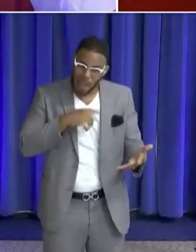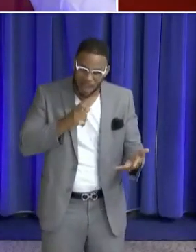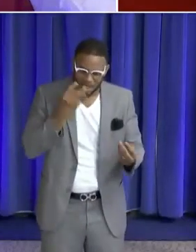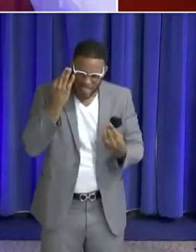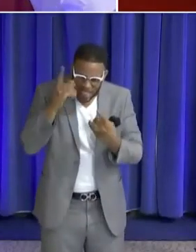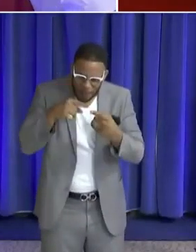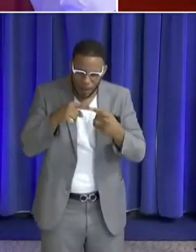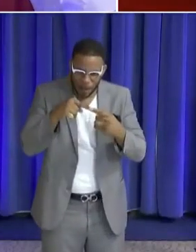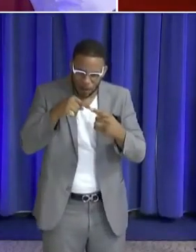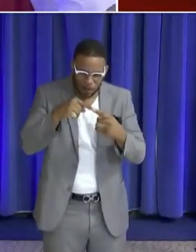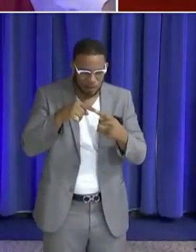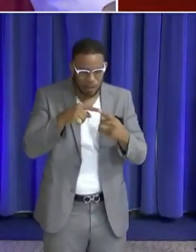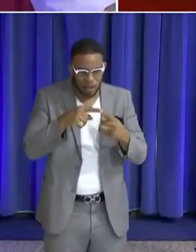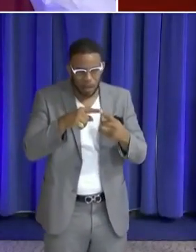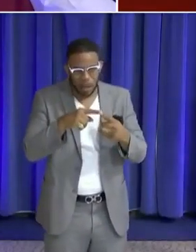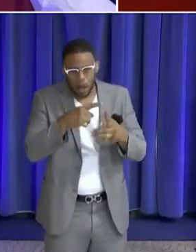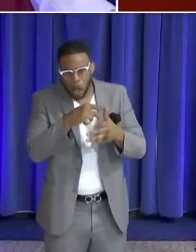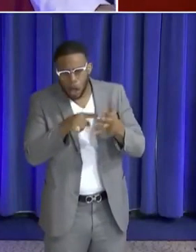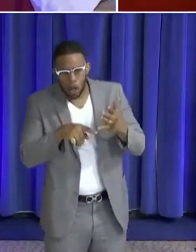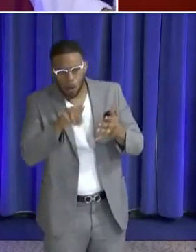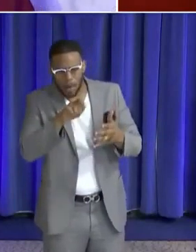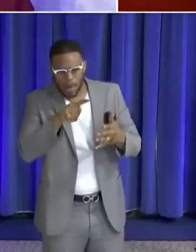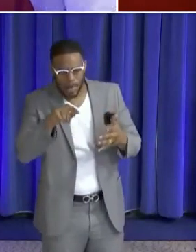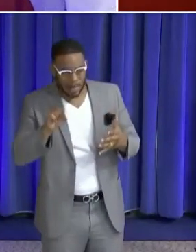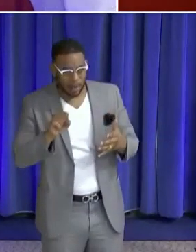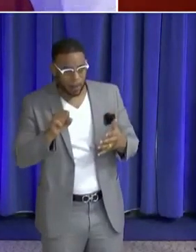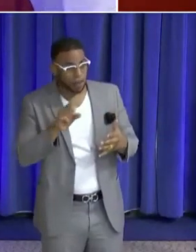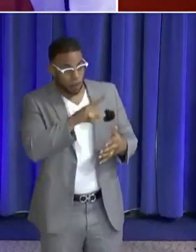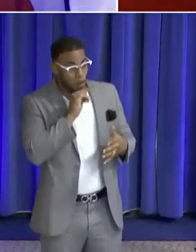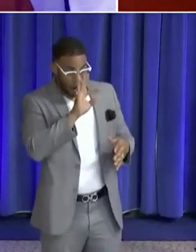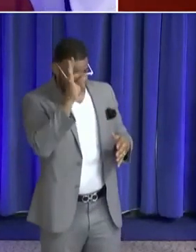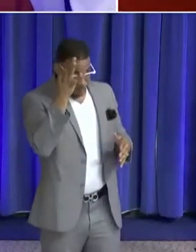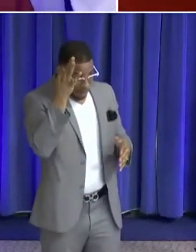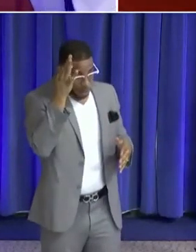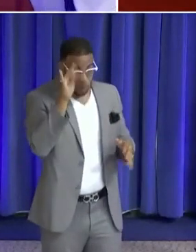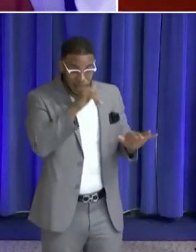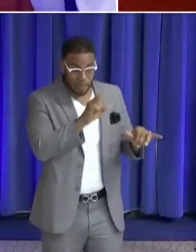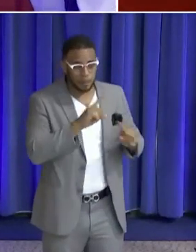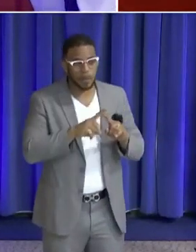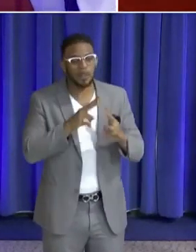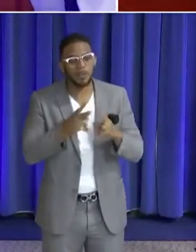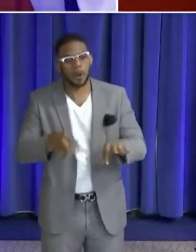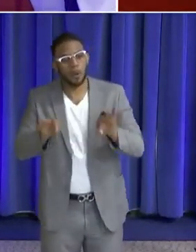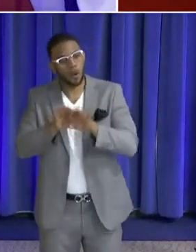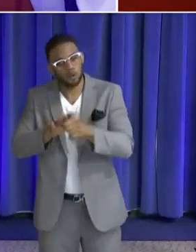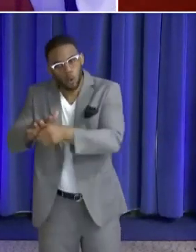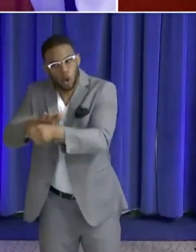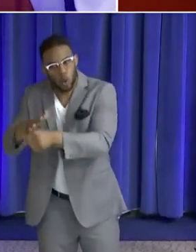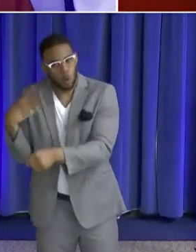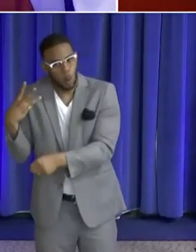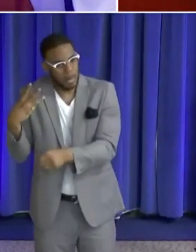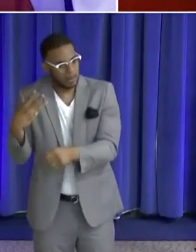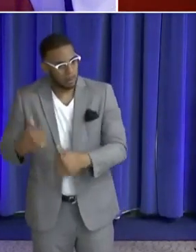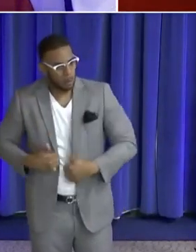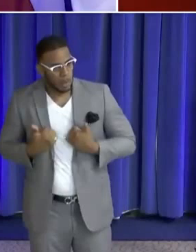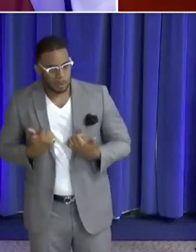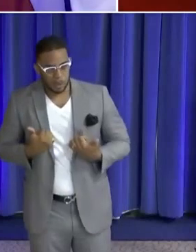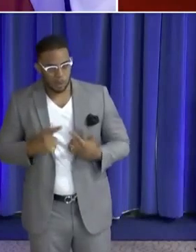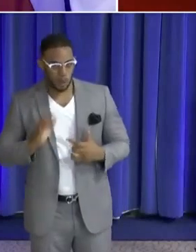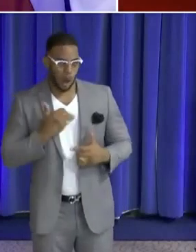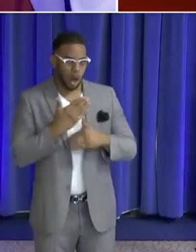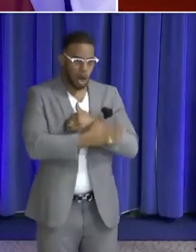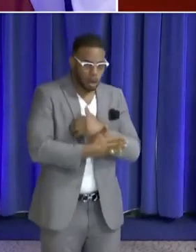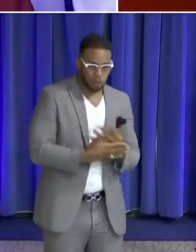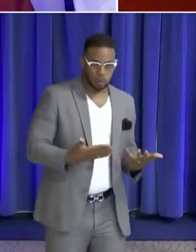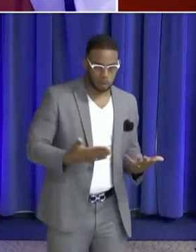think about those assets. Those are federal assets, true, but they're also very important to local Washington and to our